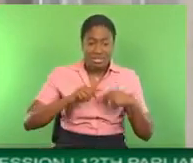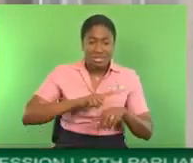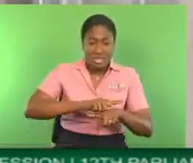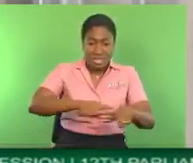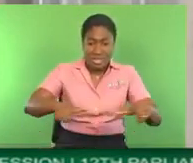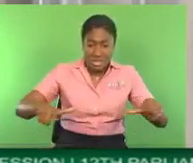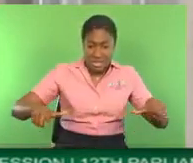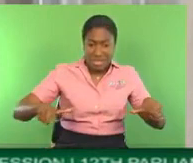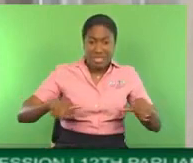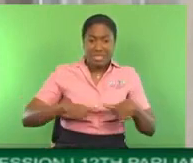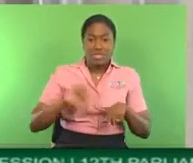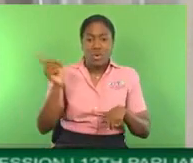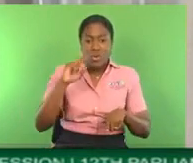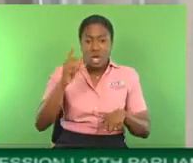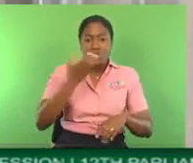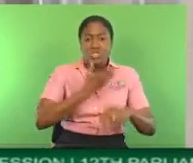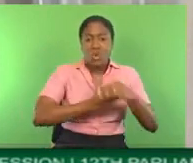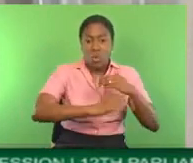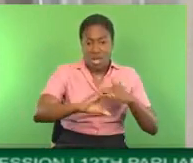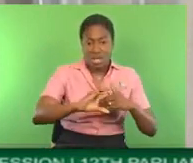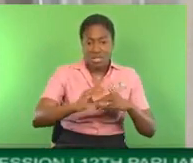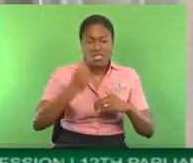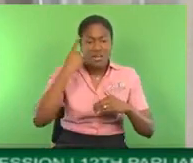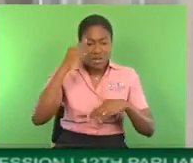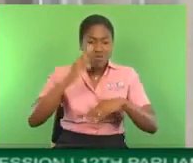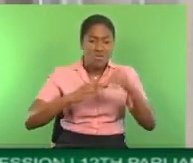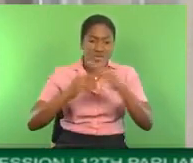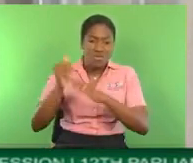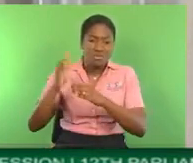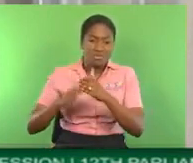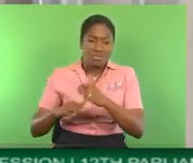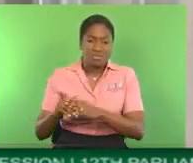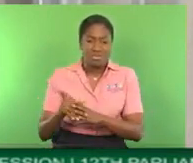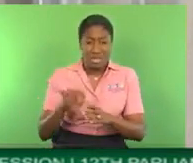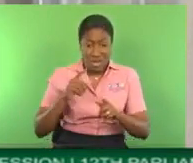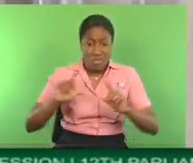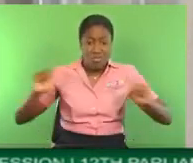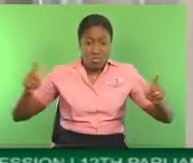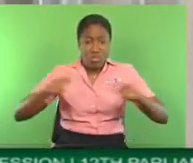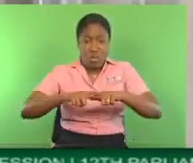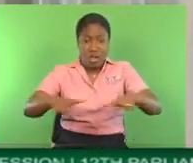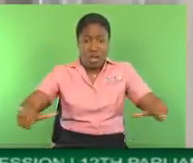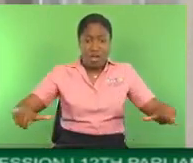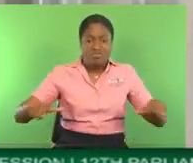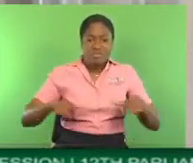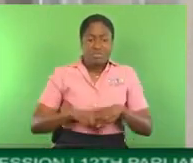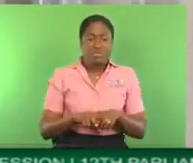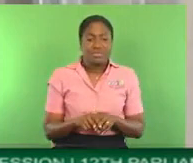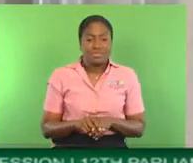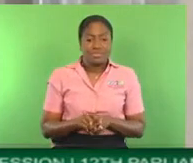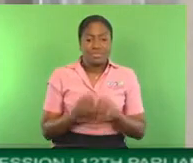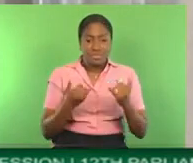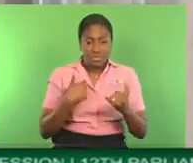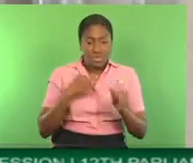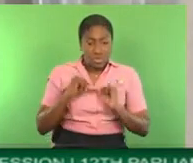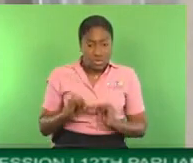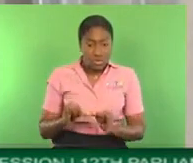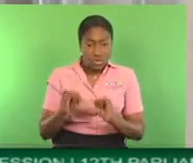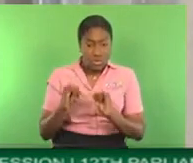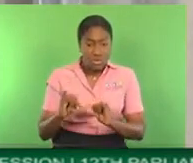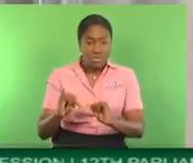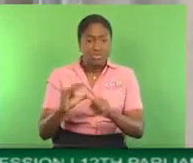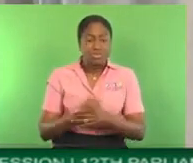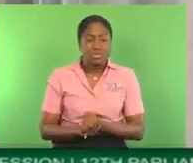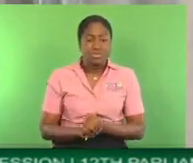government in Shogunas for such, something like 8 to 10 acres of land. As I continue, Madam Speaker,